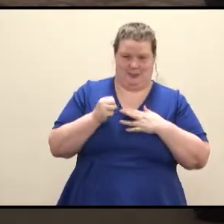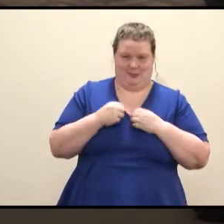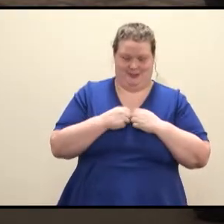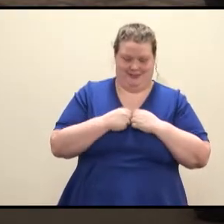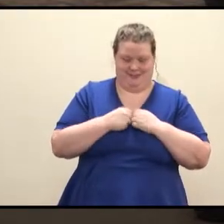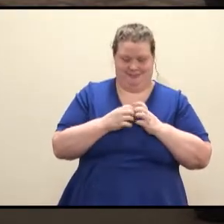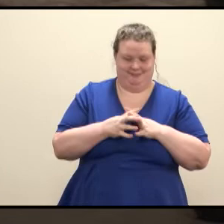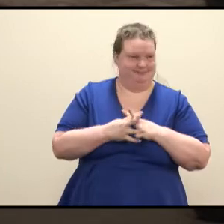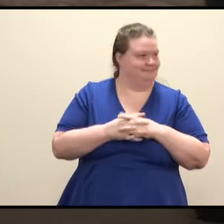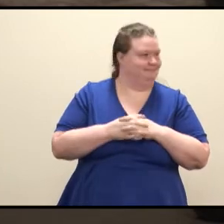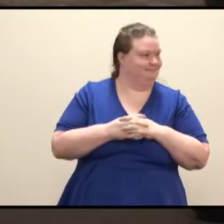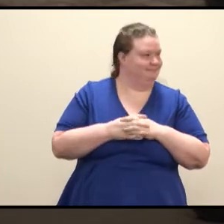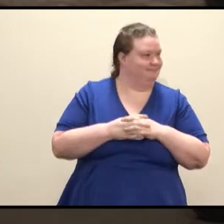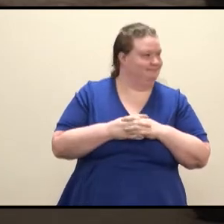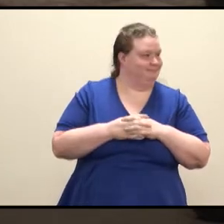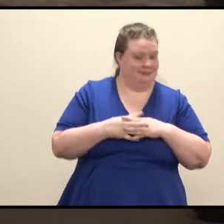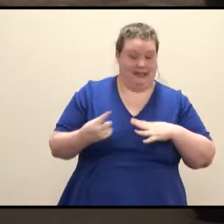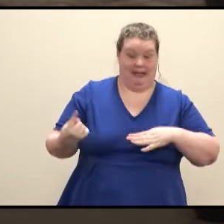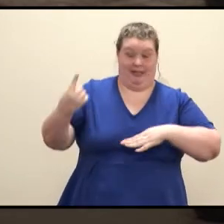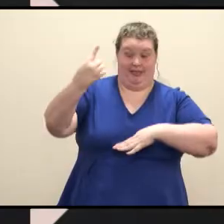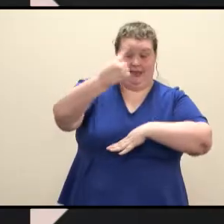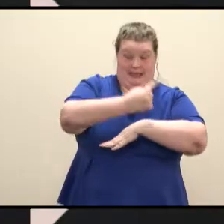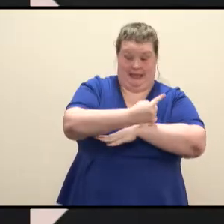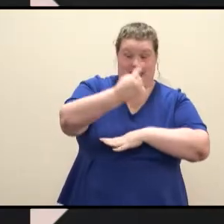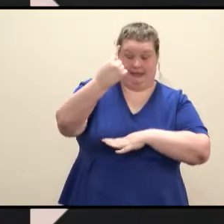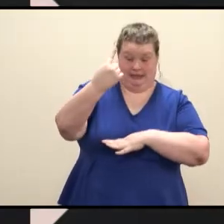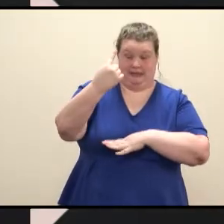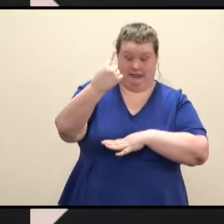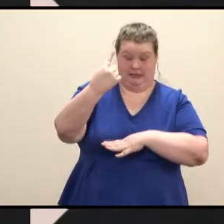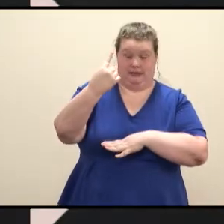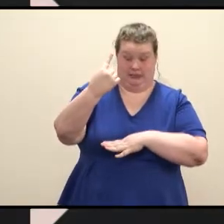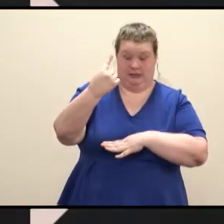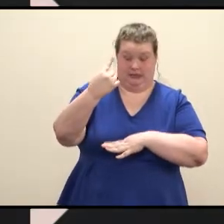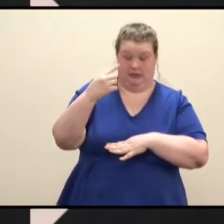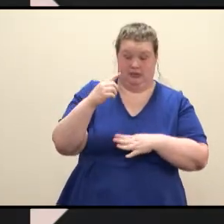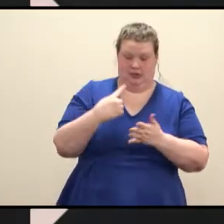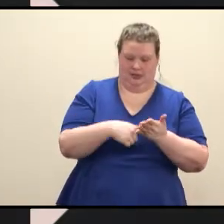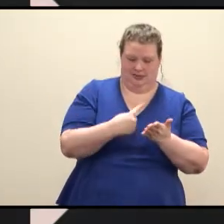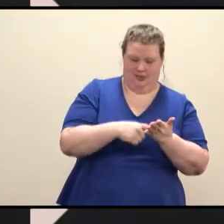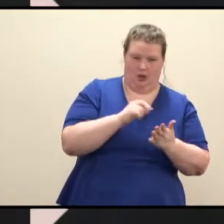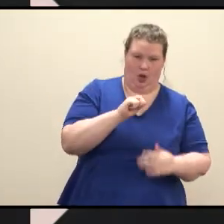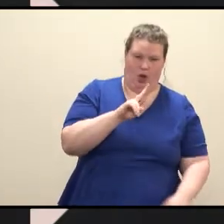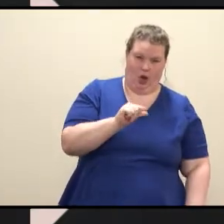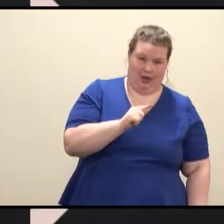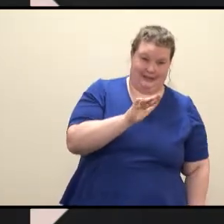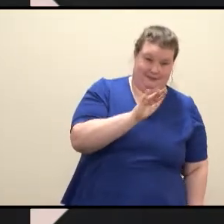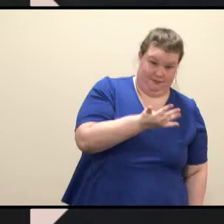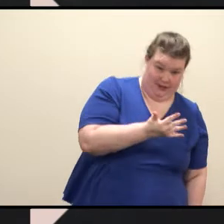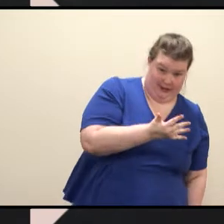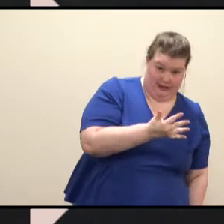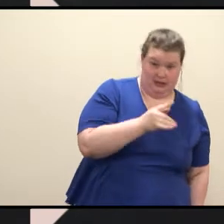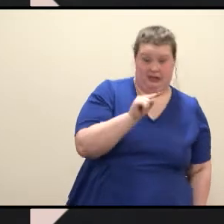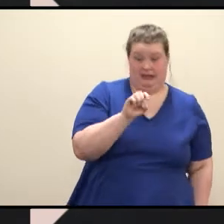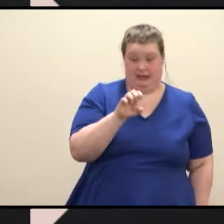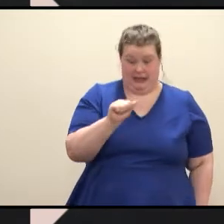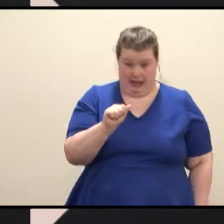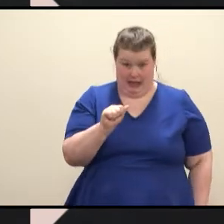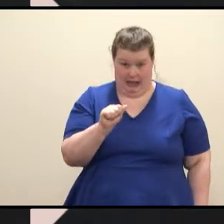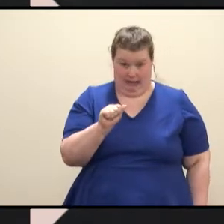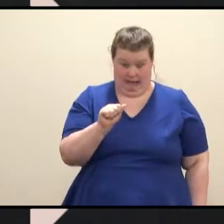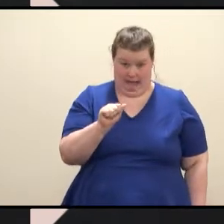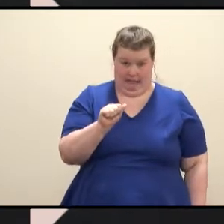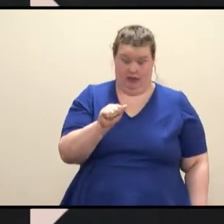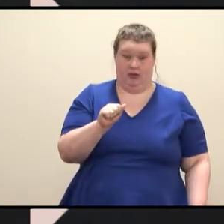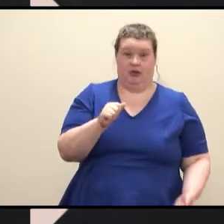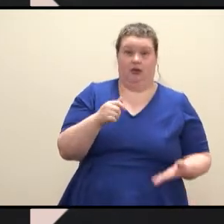We do, and this is the dates as I talked about a little bit with August 5th, TEA. We have to go through this whole thing